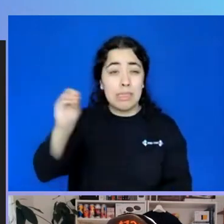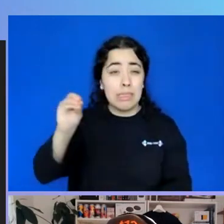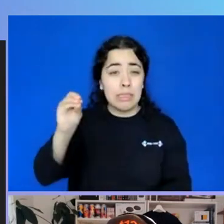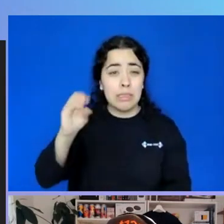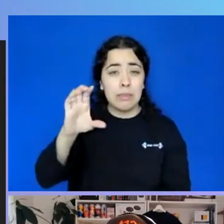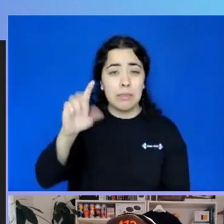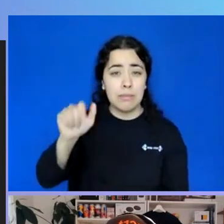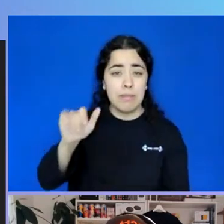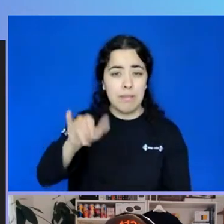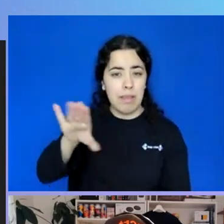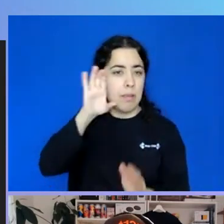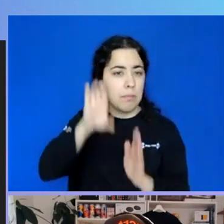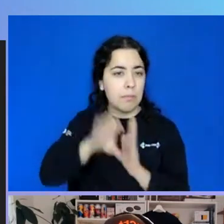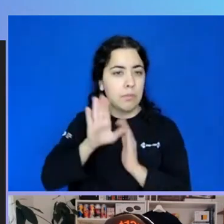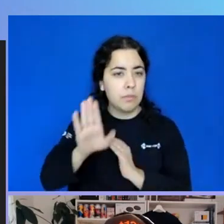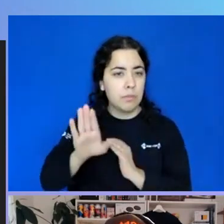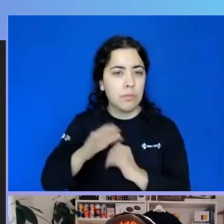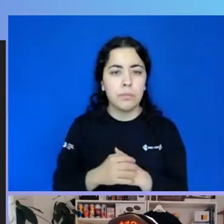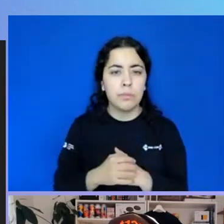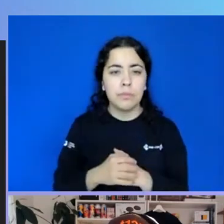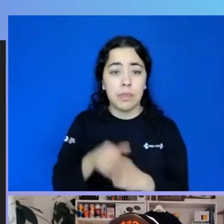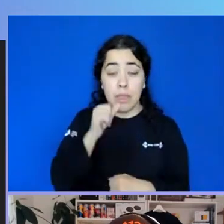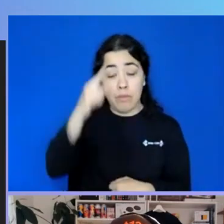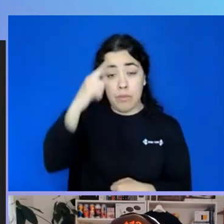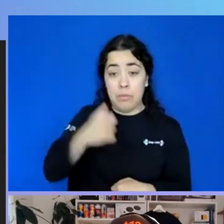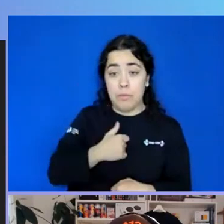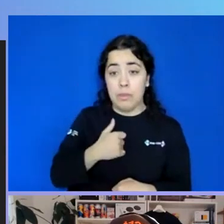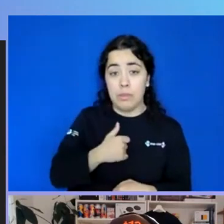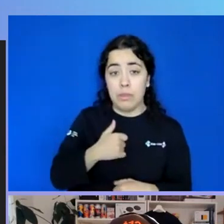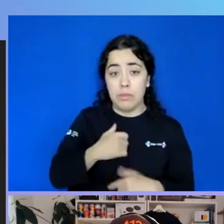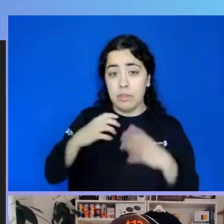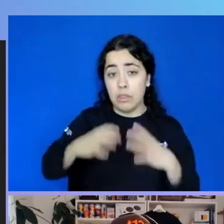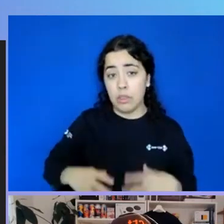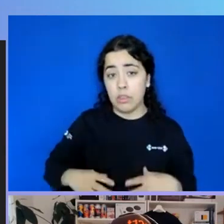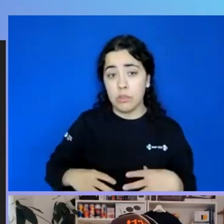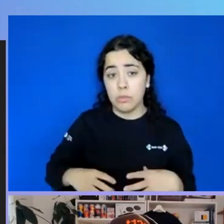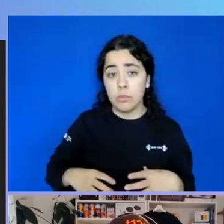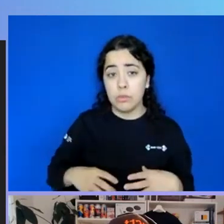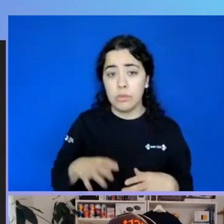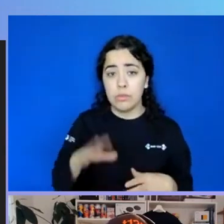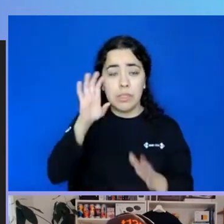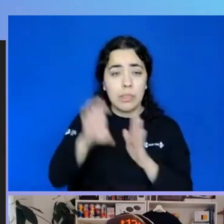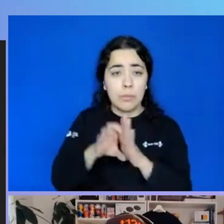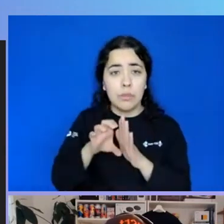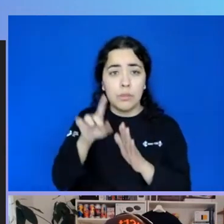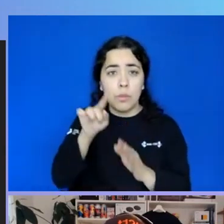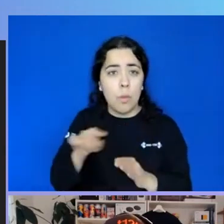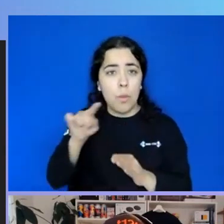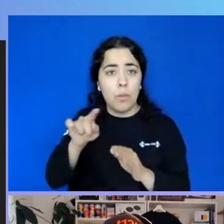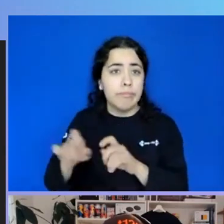email. Not displayed for me as a potential customer, not loading images.